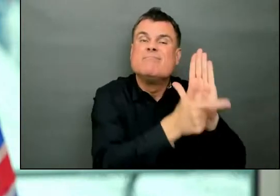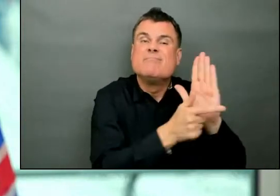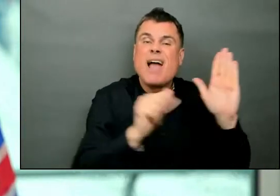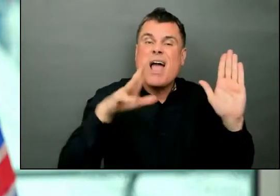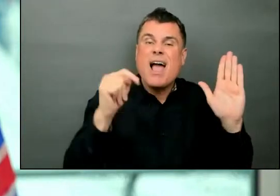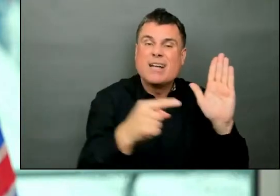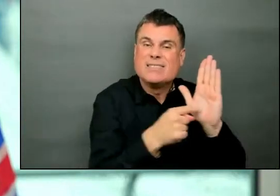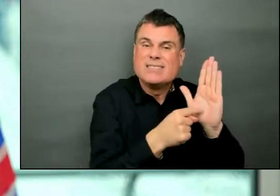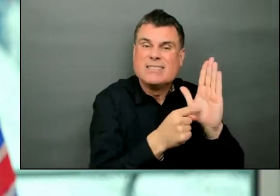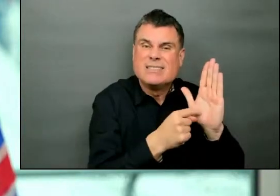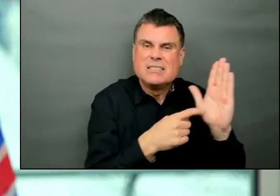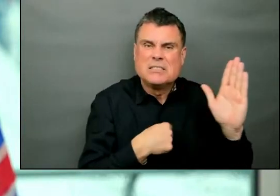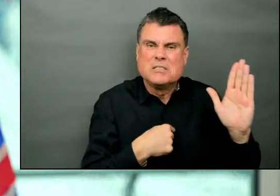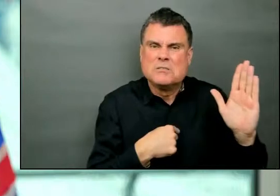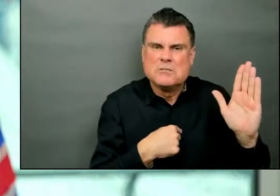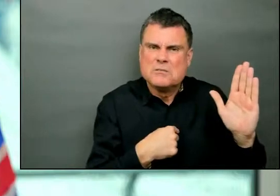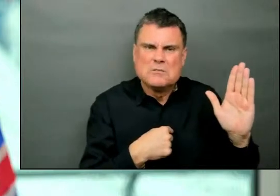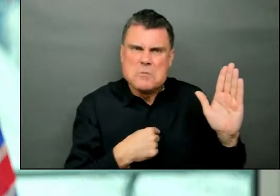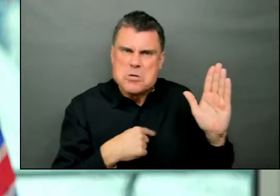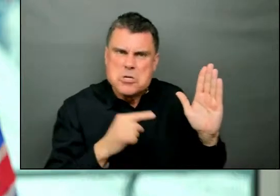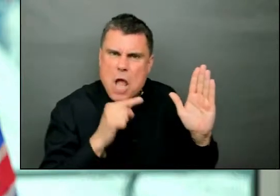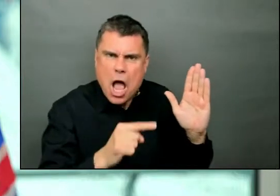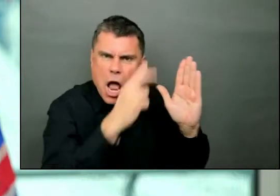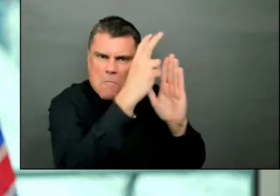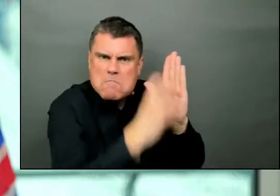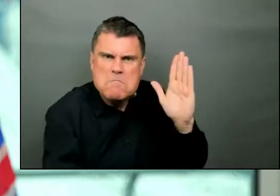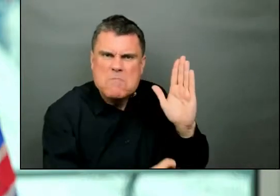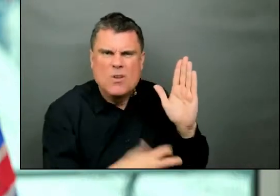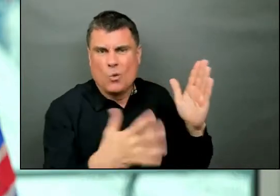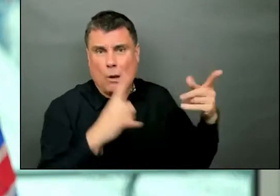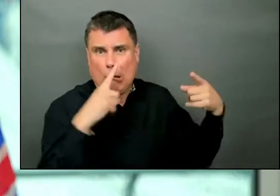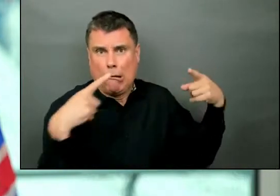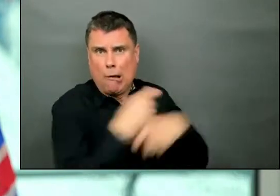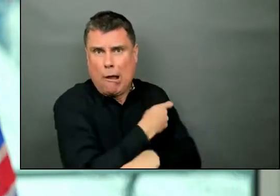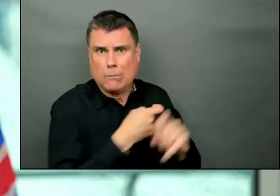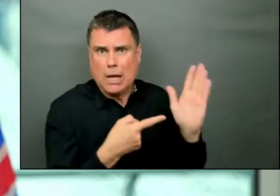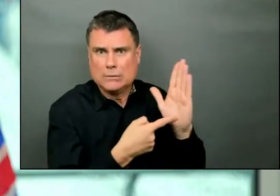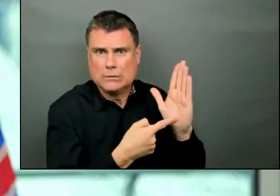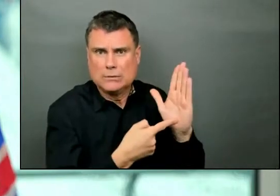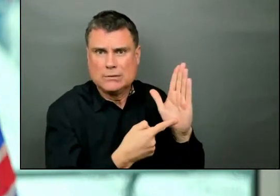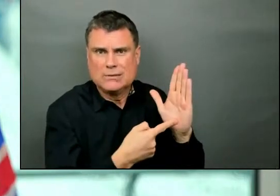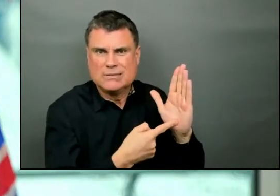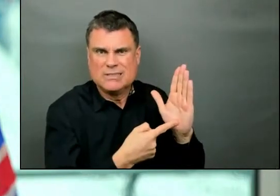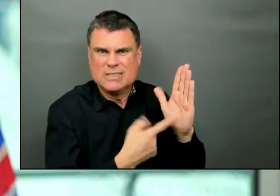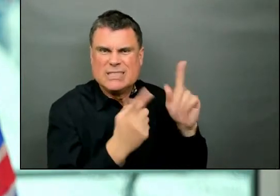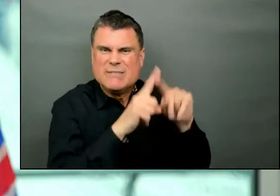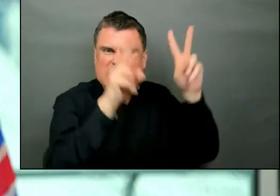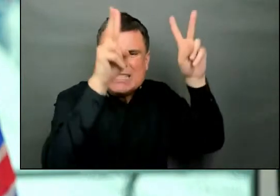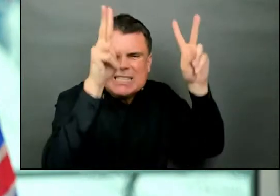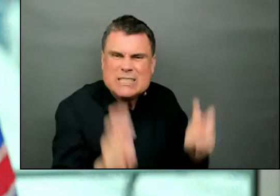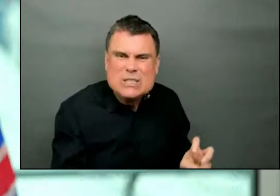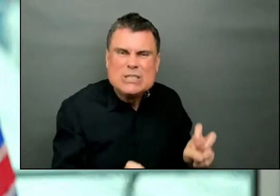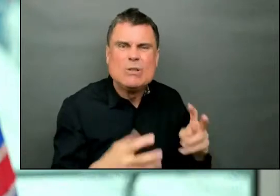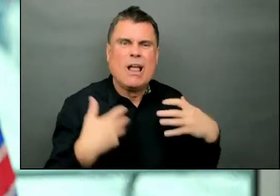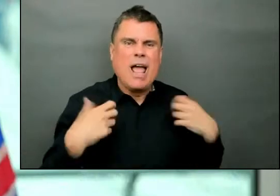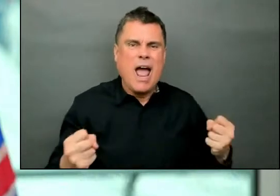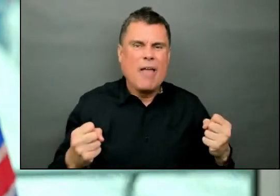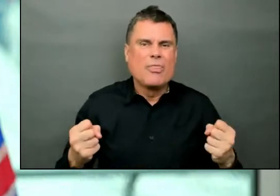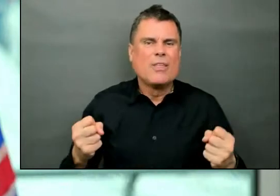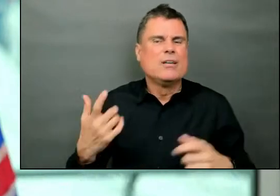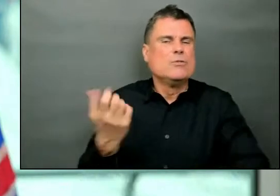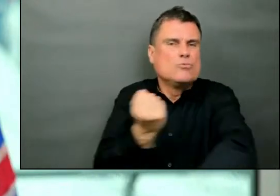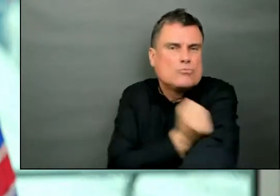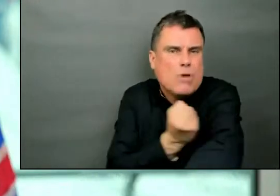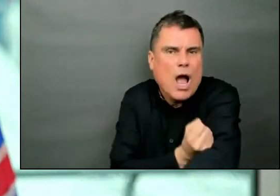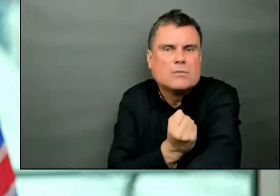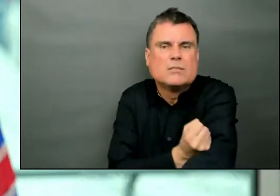line are addressing every single day. And there was absolutely no criticism at all of anything that